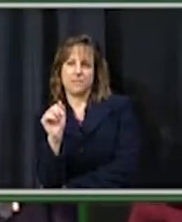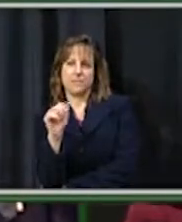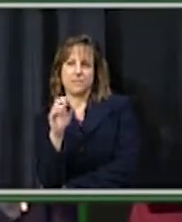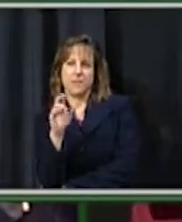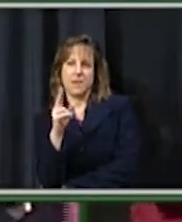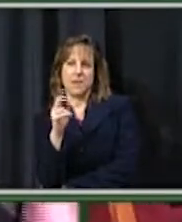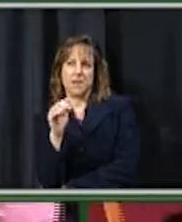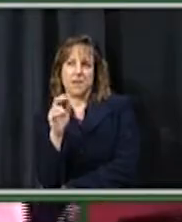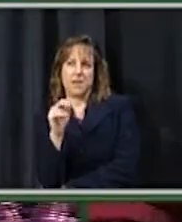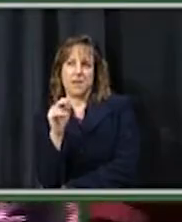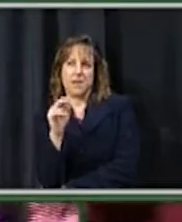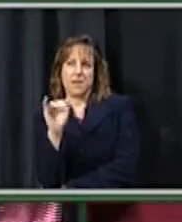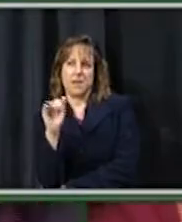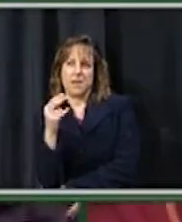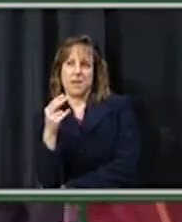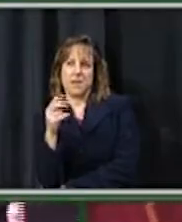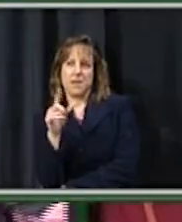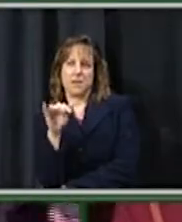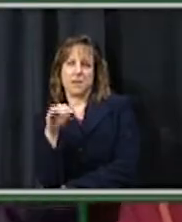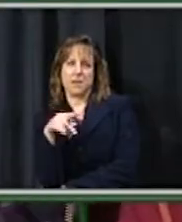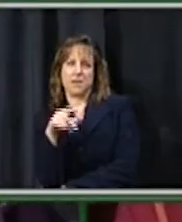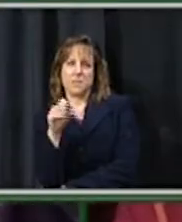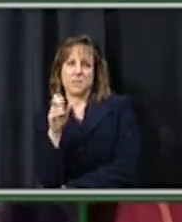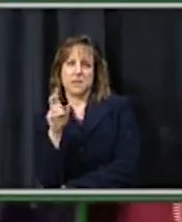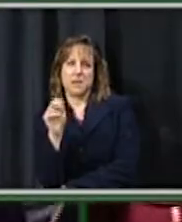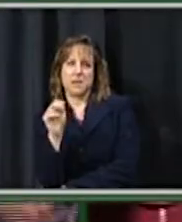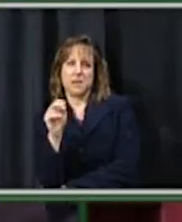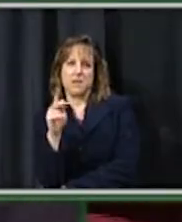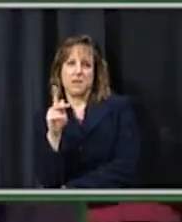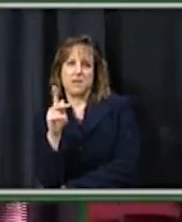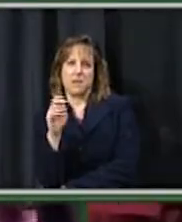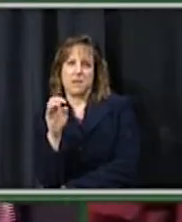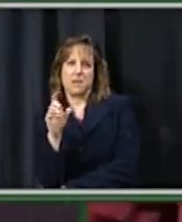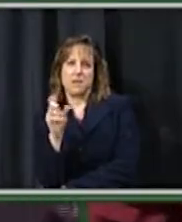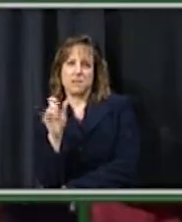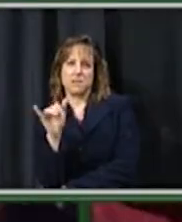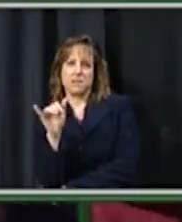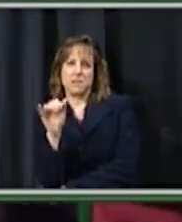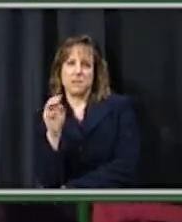Hannah Lifson. Kelsey Ruiz.